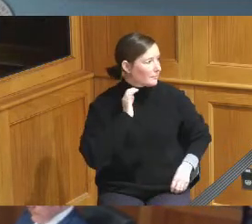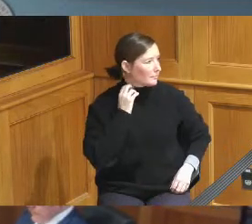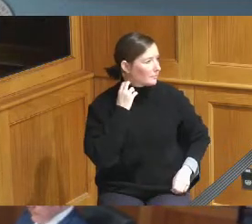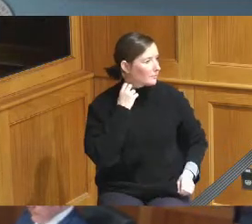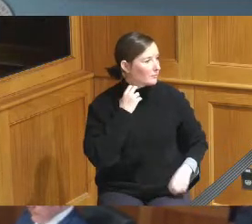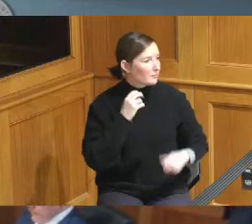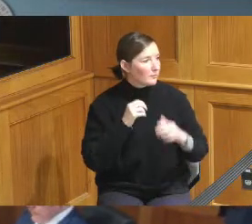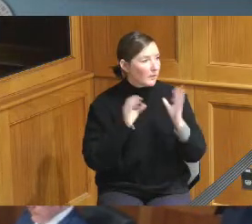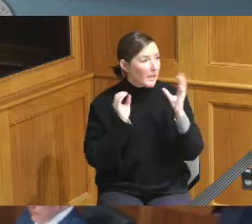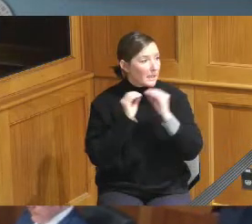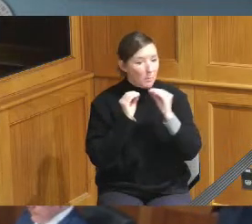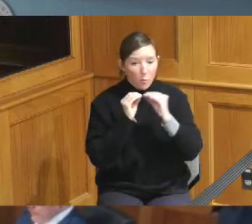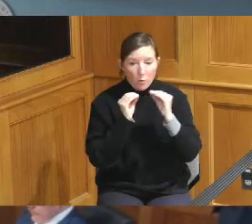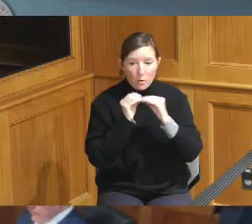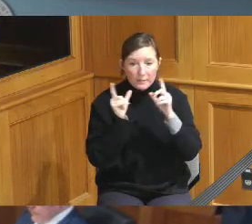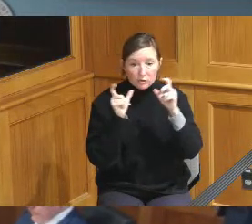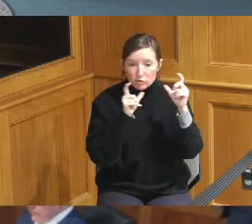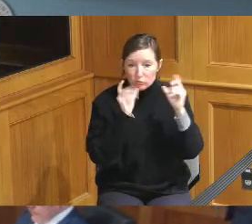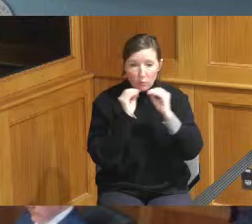Any more pictures? Kim,